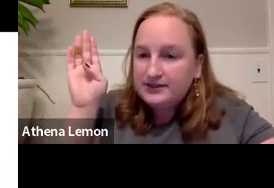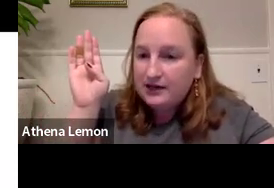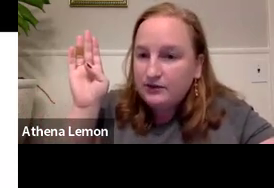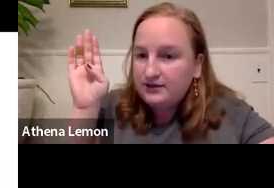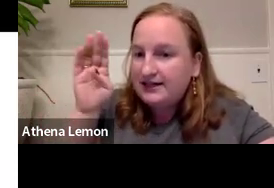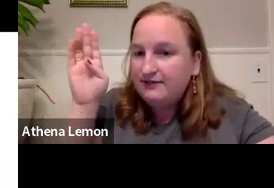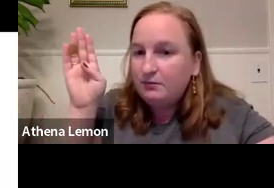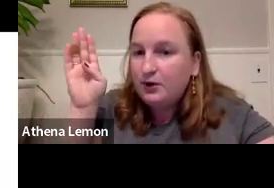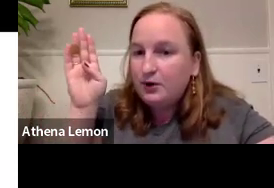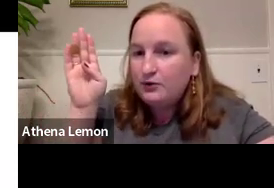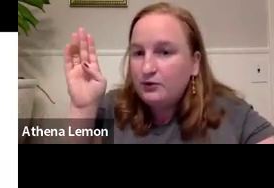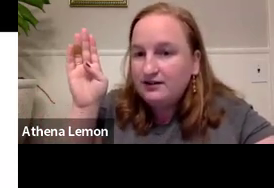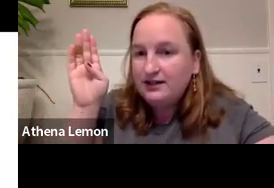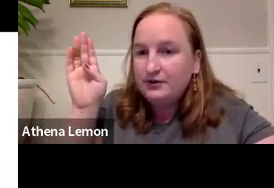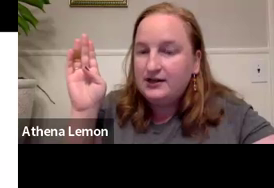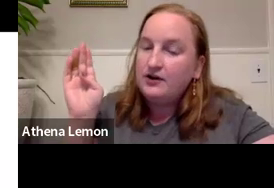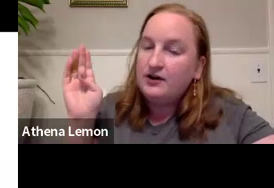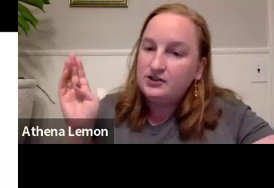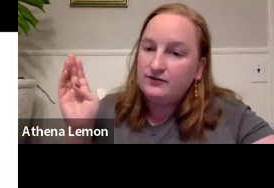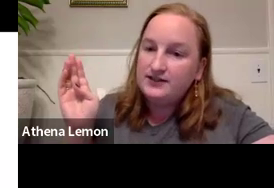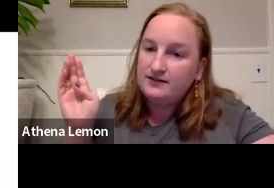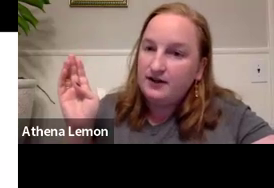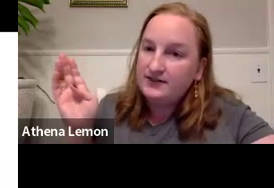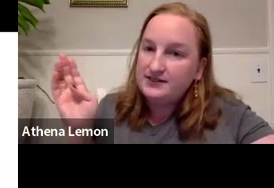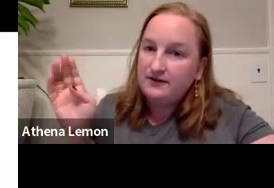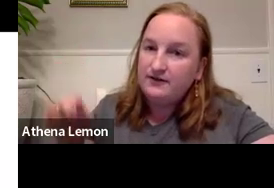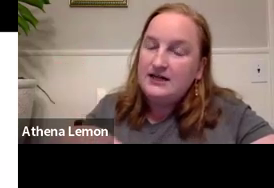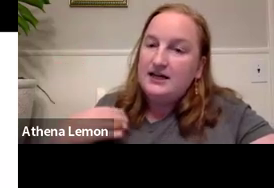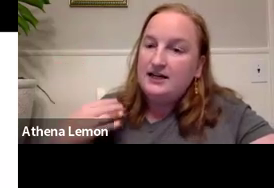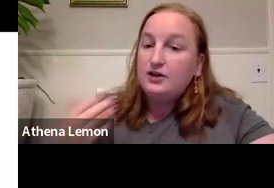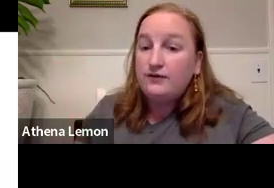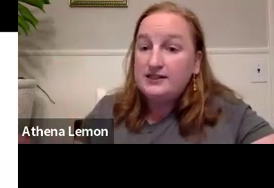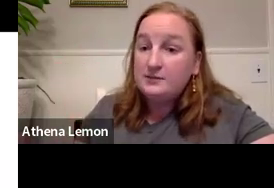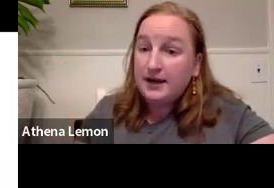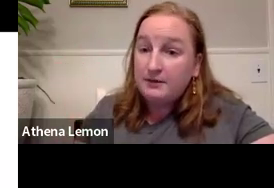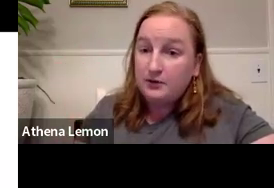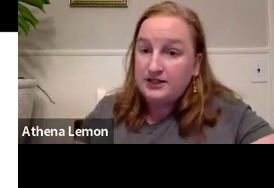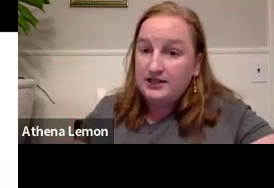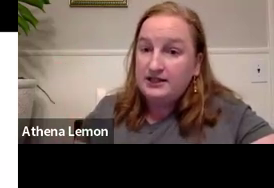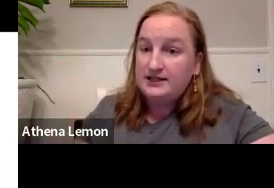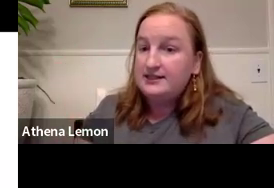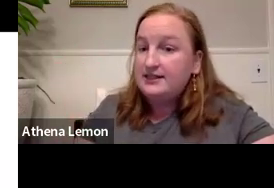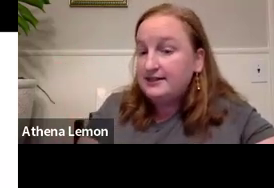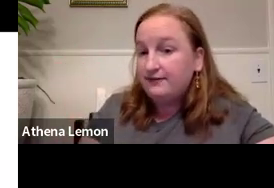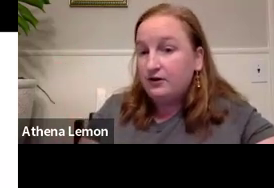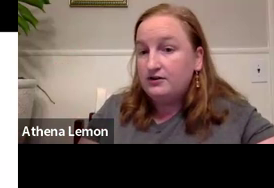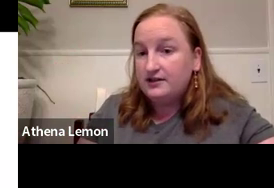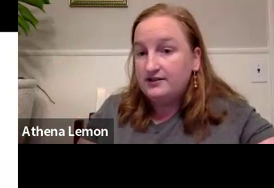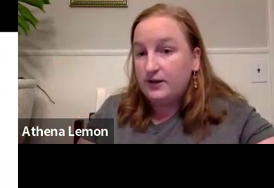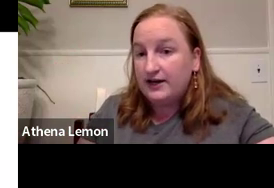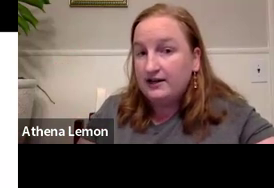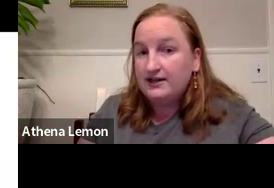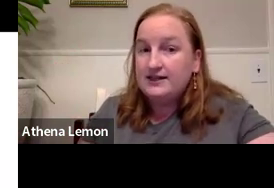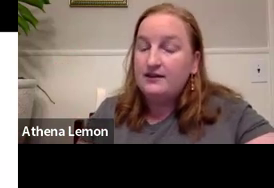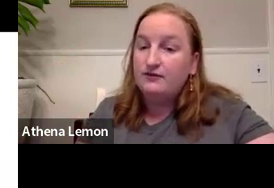signal it puts out, a different protein it puts out on the surface of itself. And COVID spike protein is easy for our